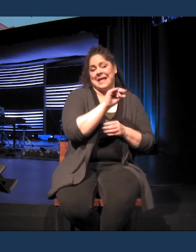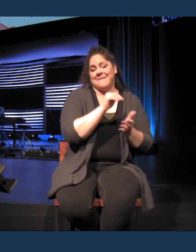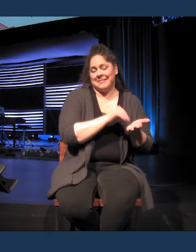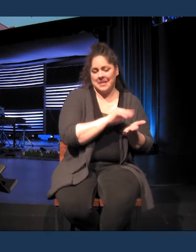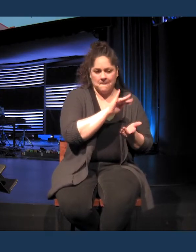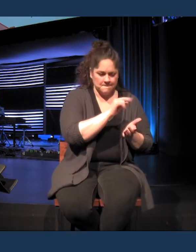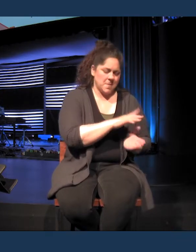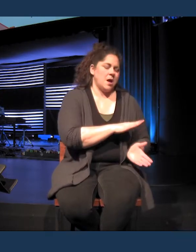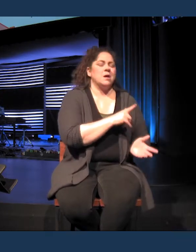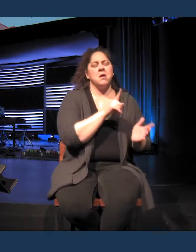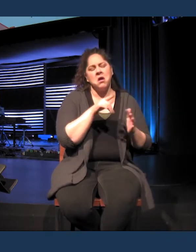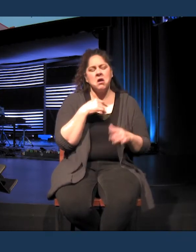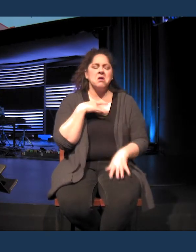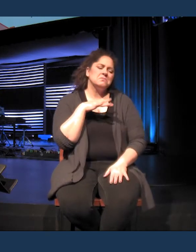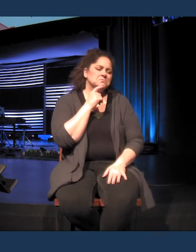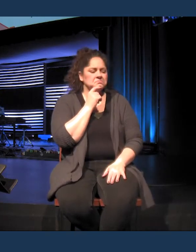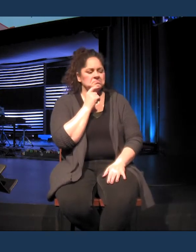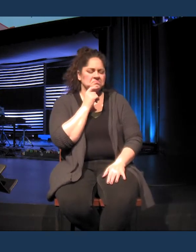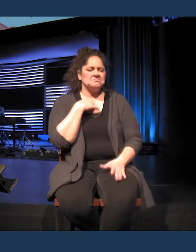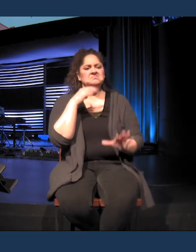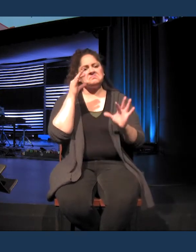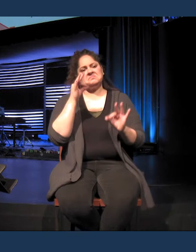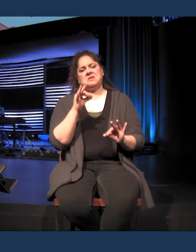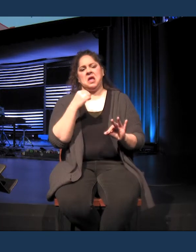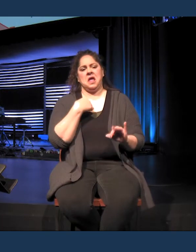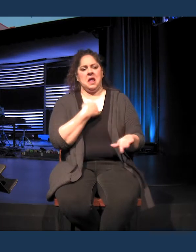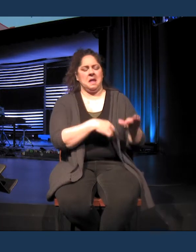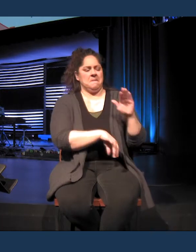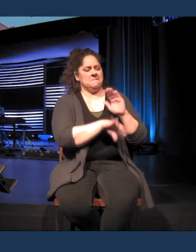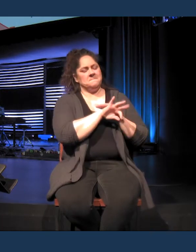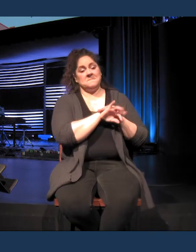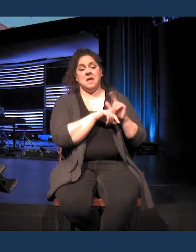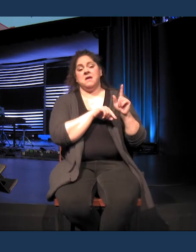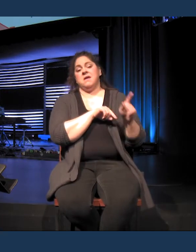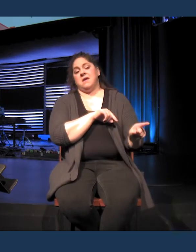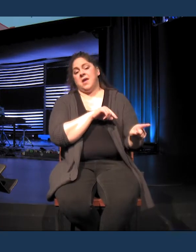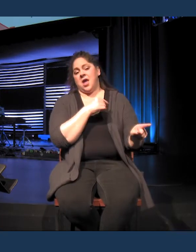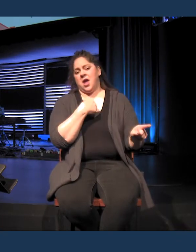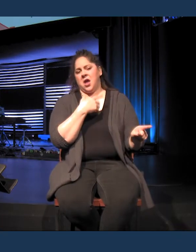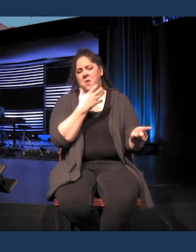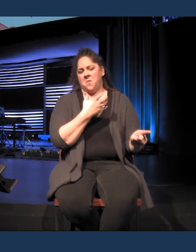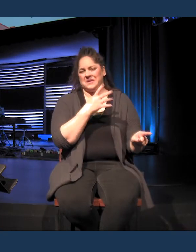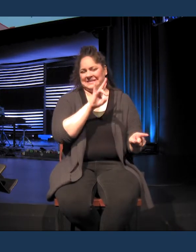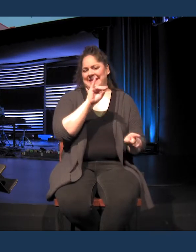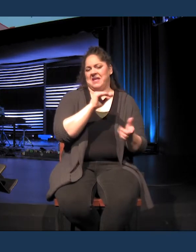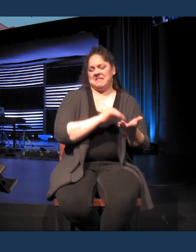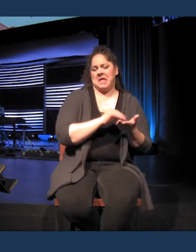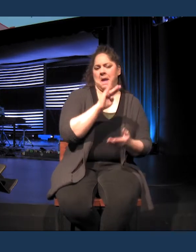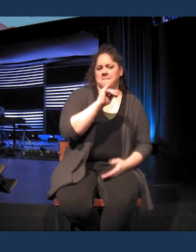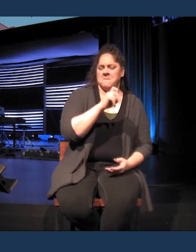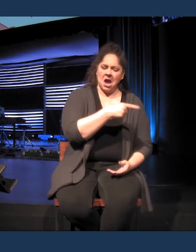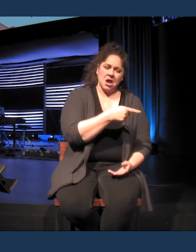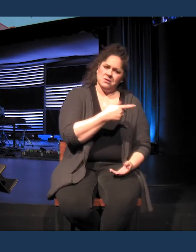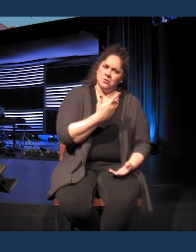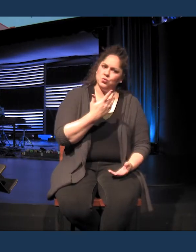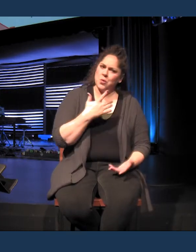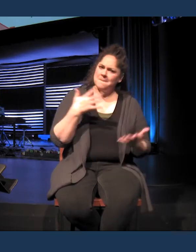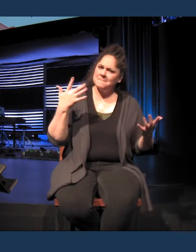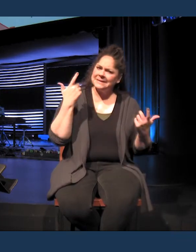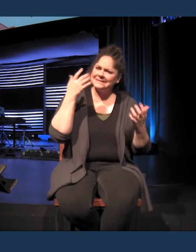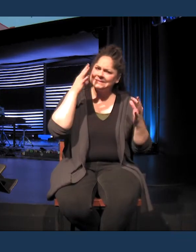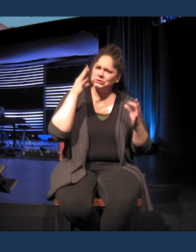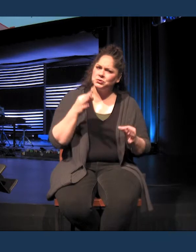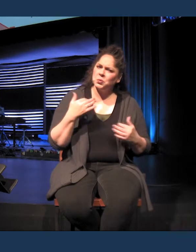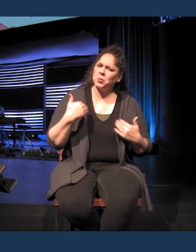70,000 mile warranty. So I made the decision and I decided to go, I think, with like the 70,000 mile one. So it was a big